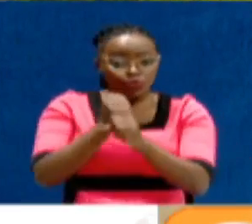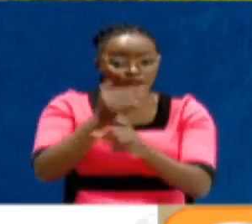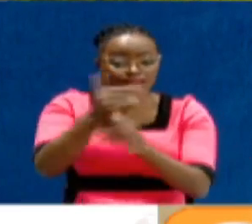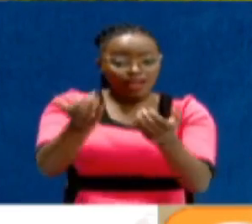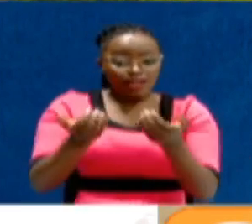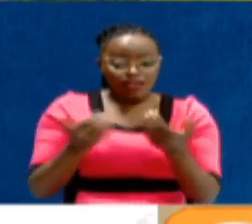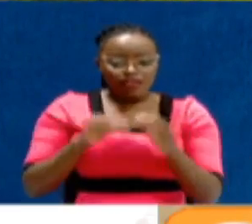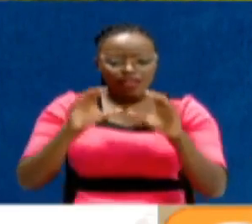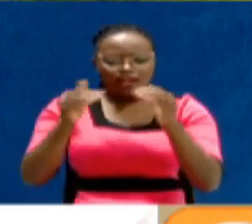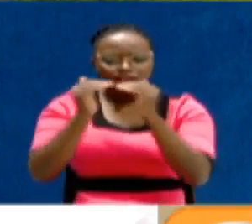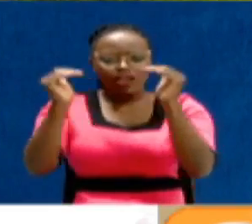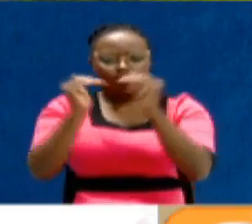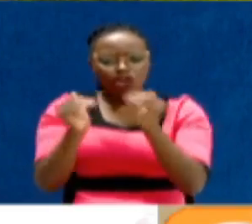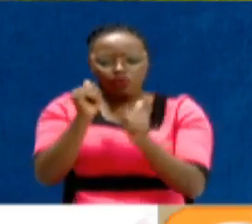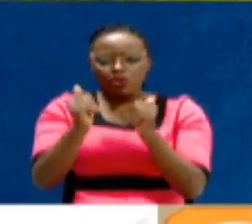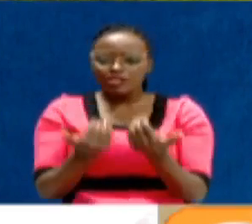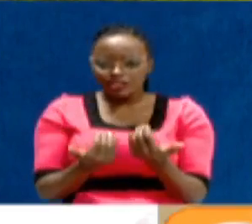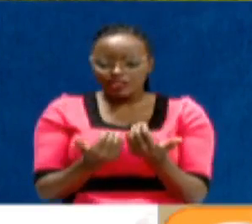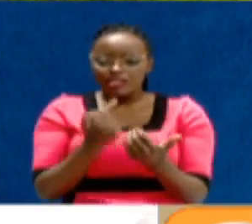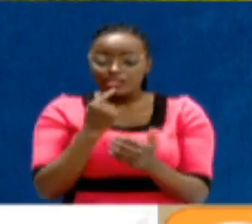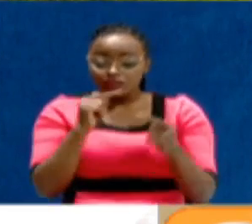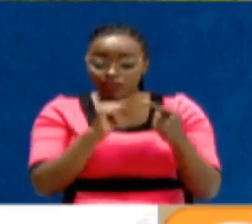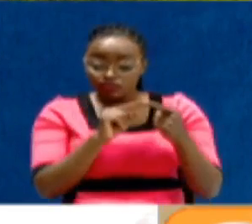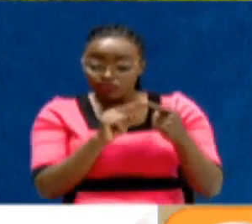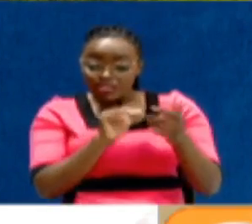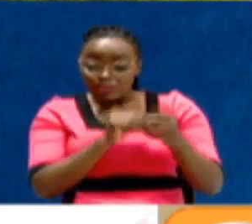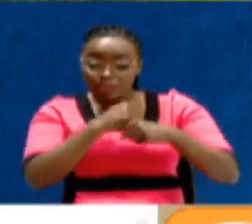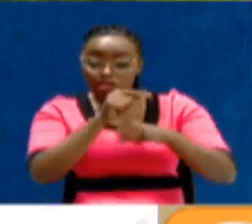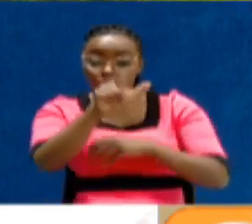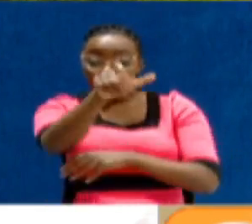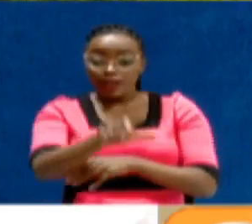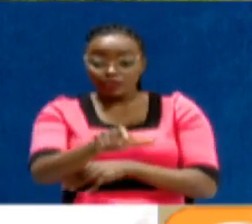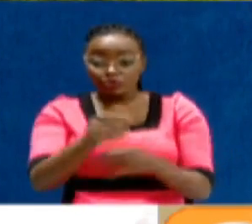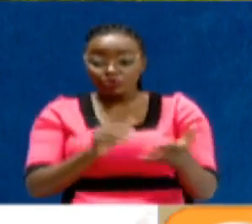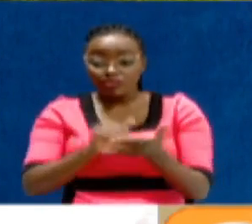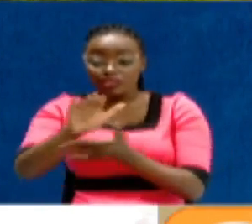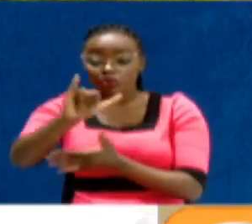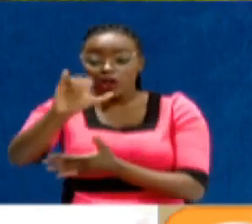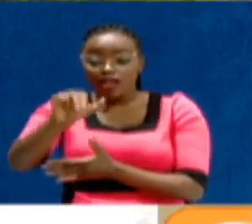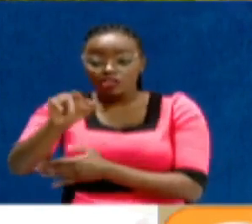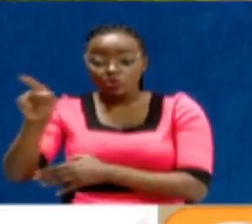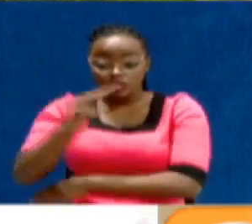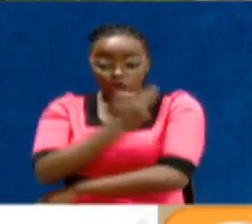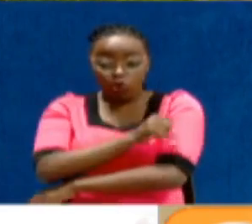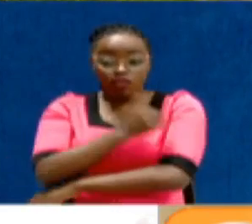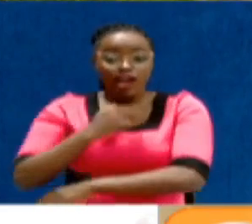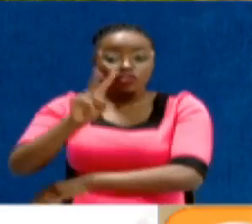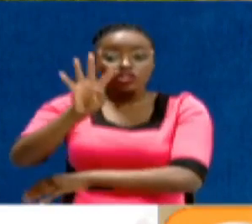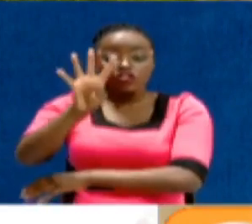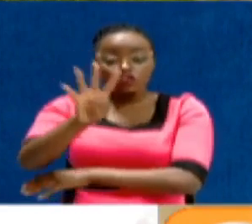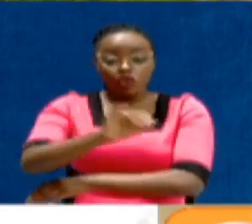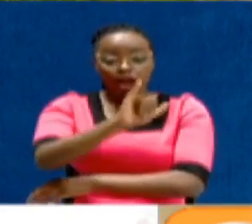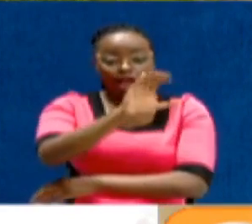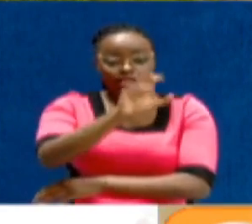indeed, what is the criteria that sends one into ICU care. This hospital has 24